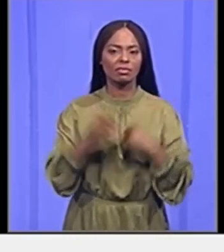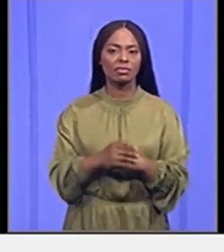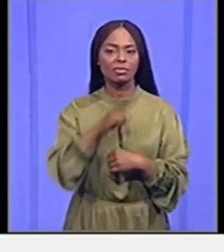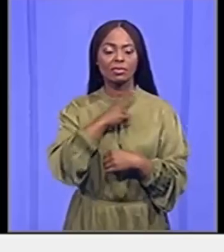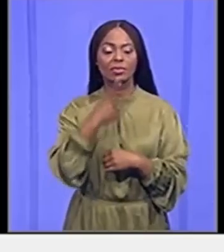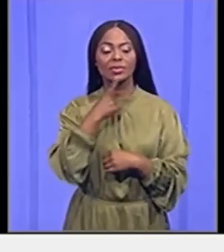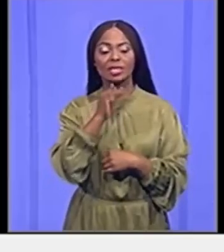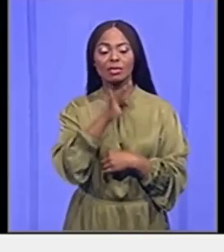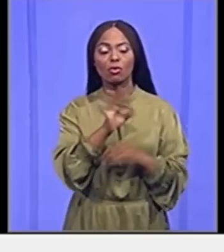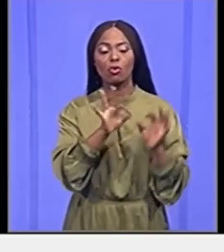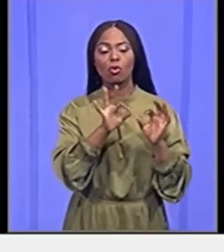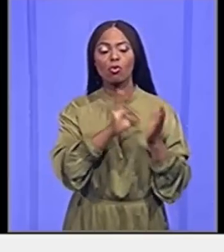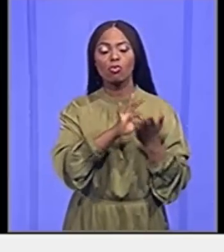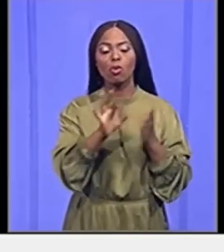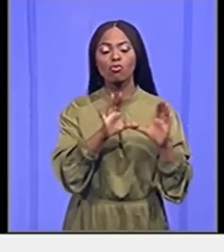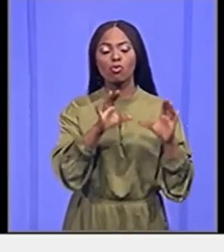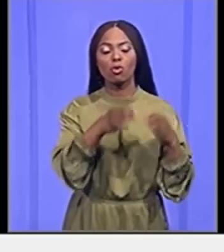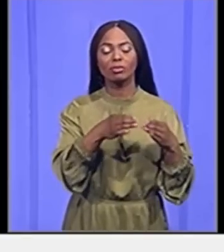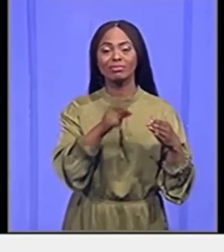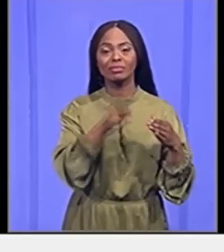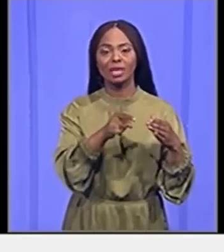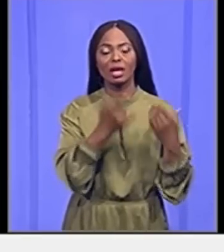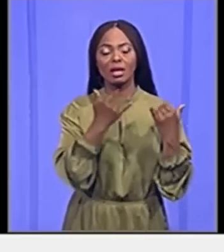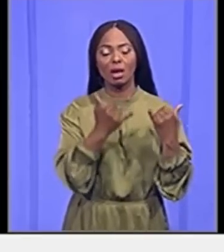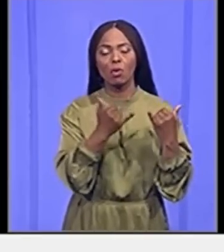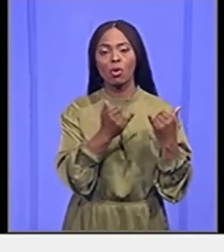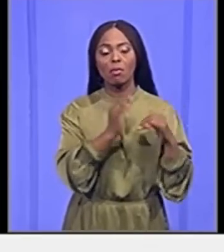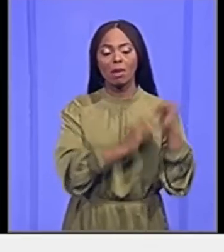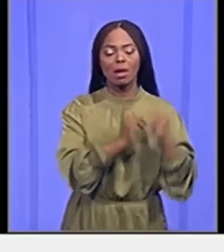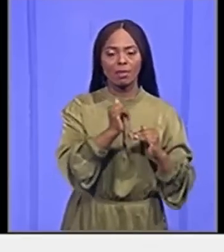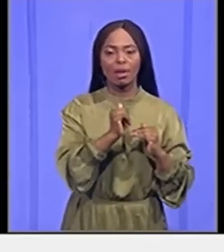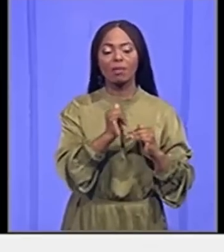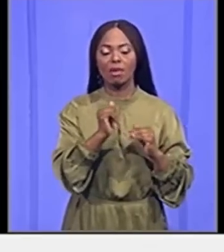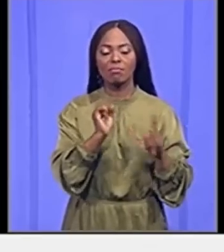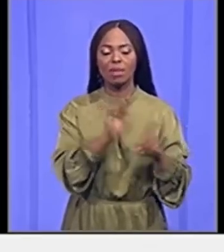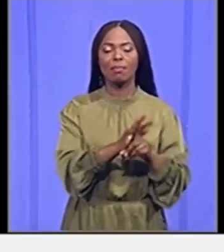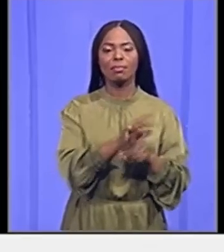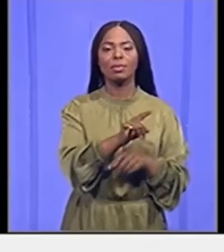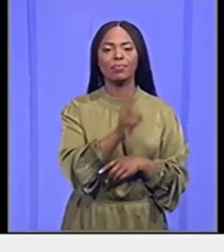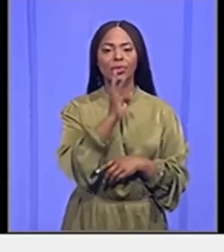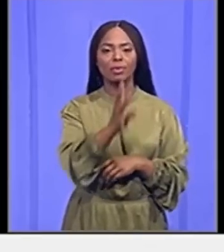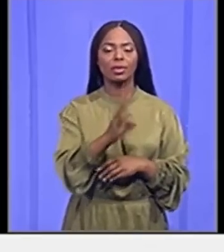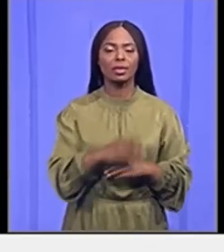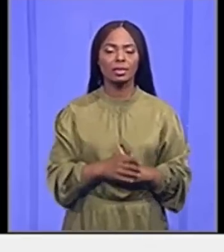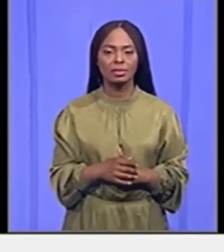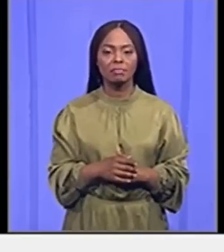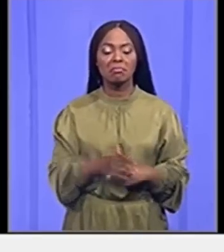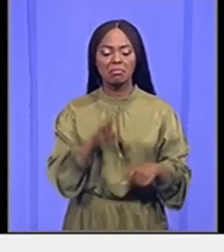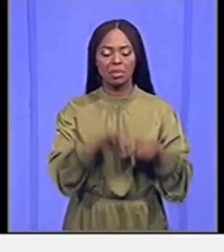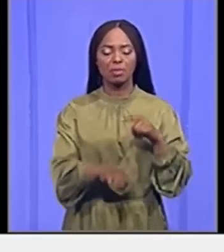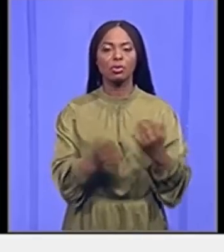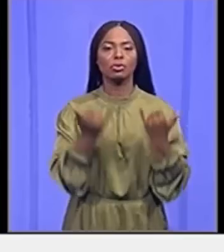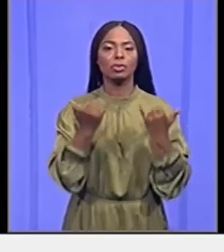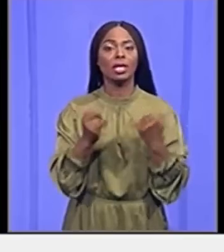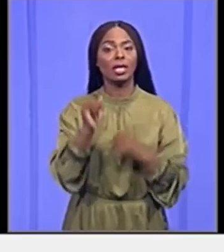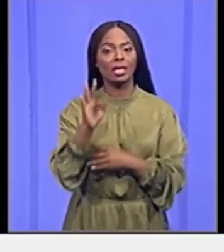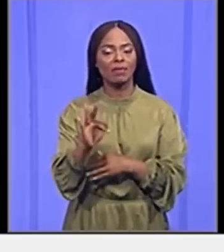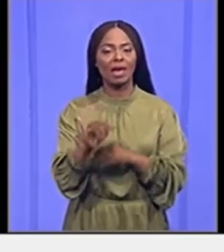contractors and then they deal with everything. So this is what we discovered today. If we would be able